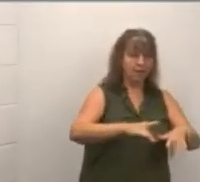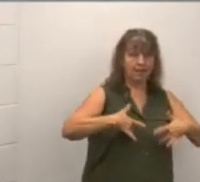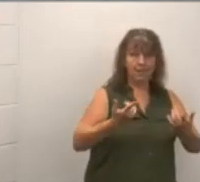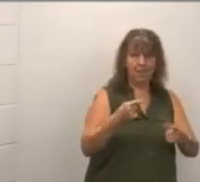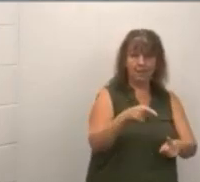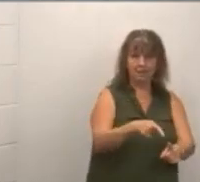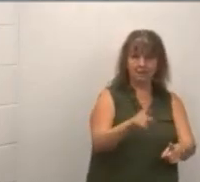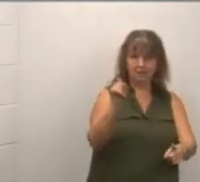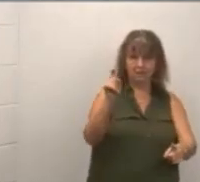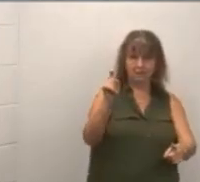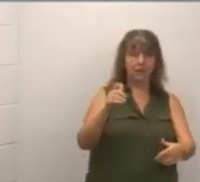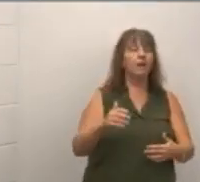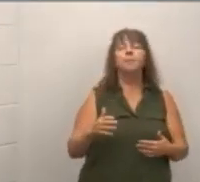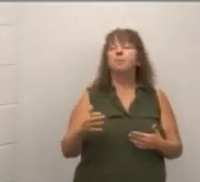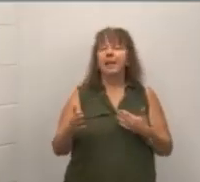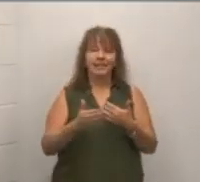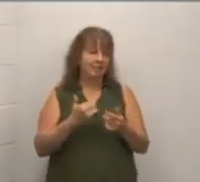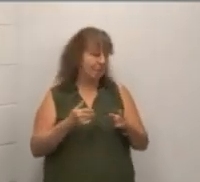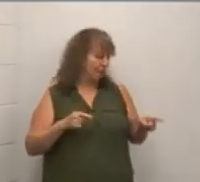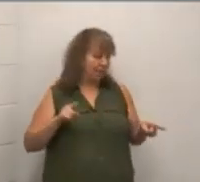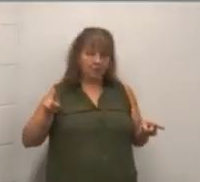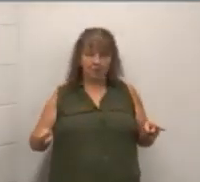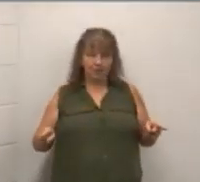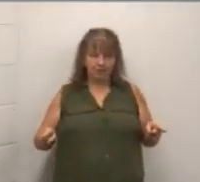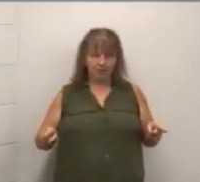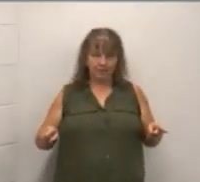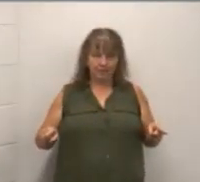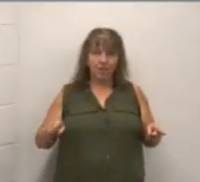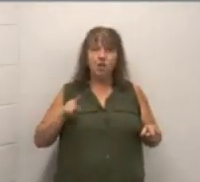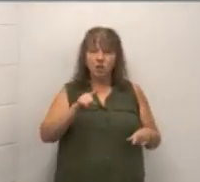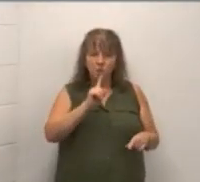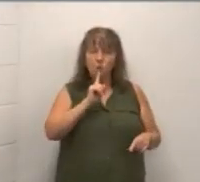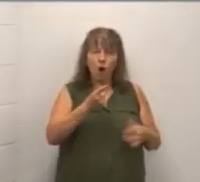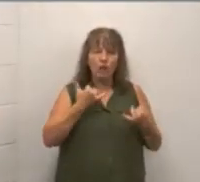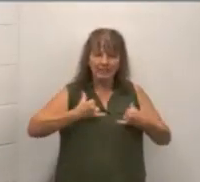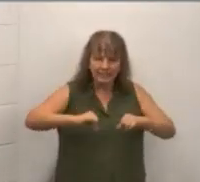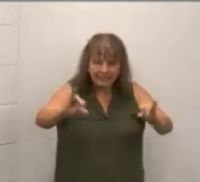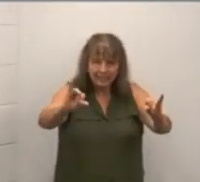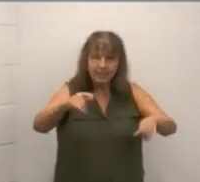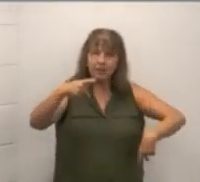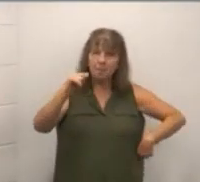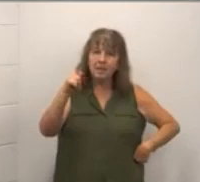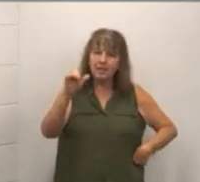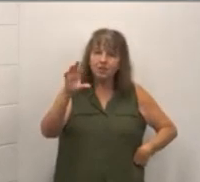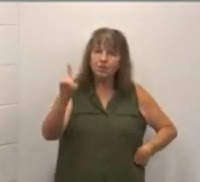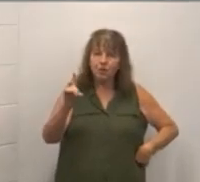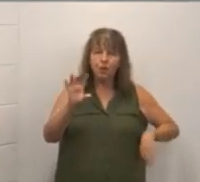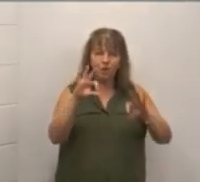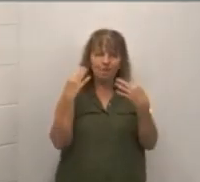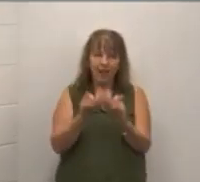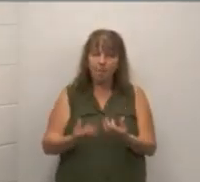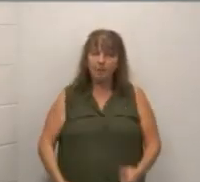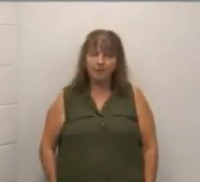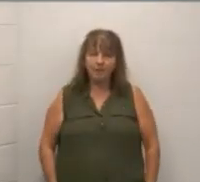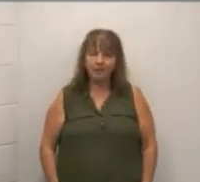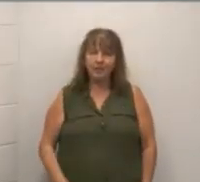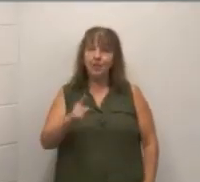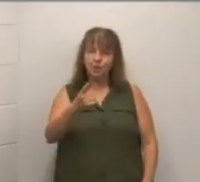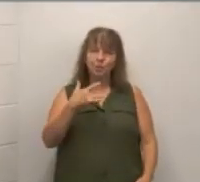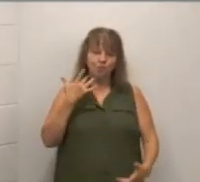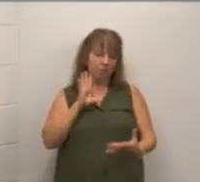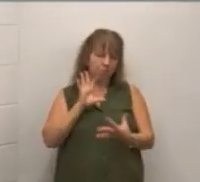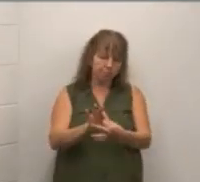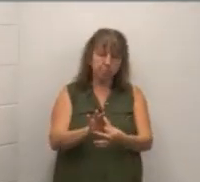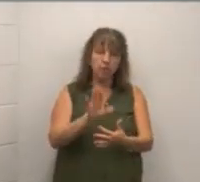Regardless of the model that you choose, you're a Pittsford student, you're a Pittsford family. Our job is to make sure you feel connected